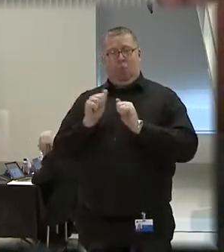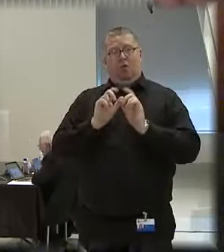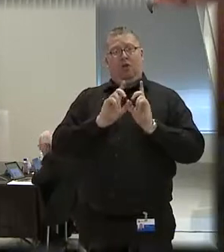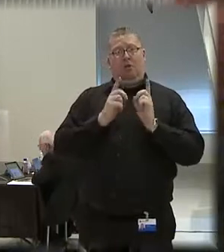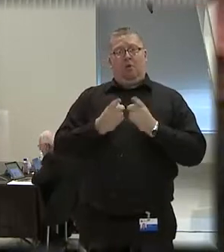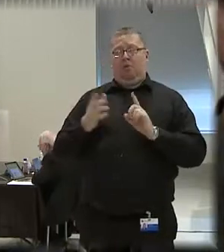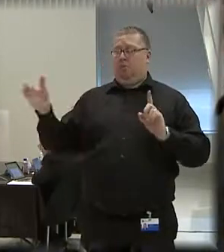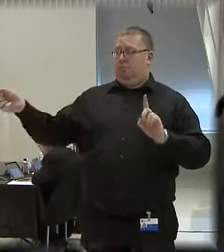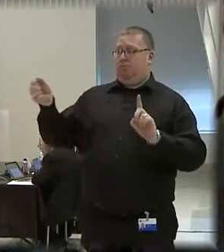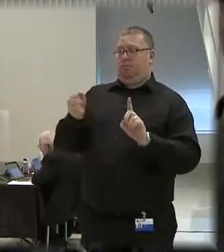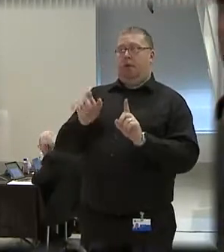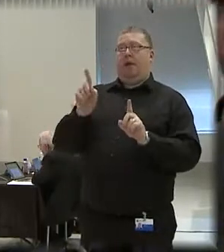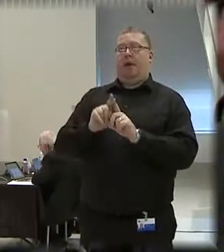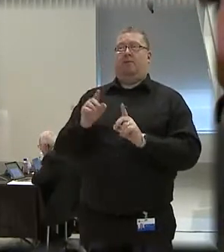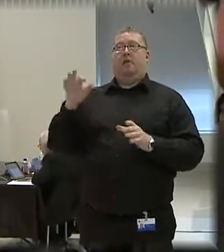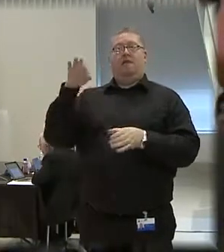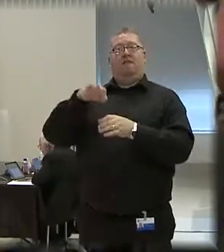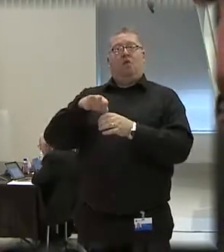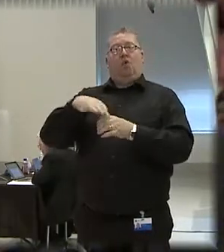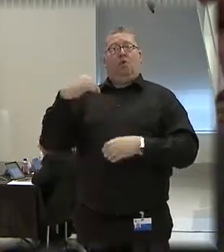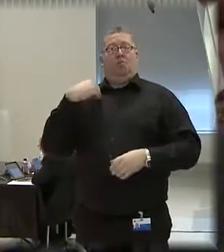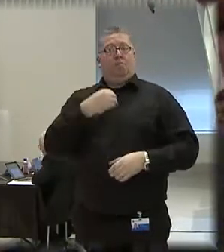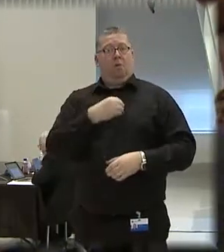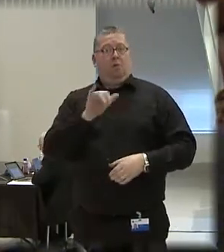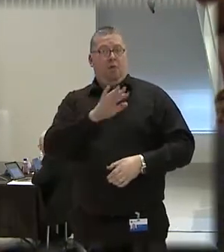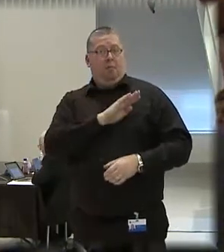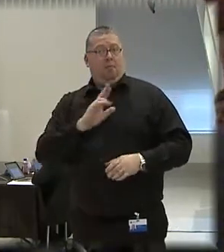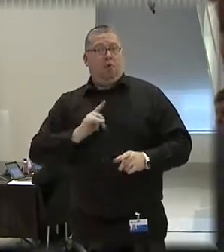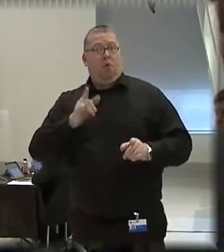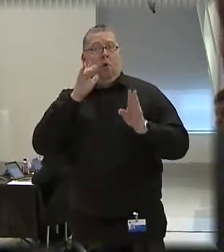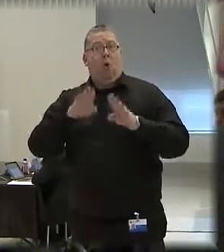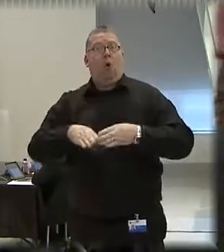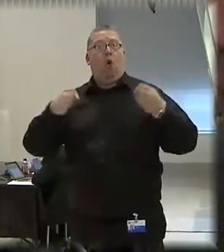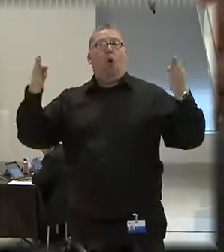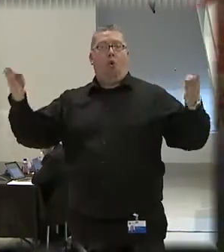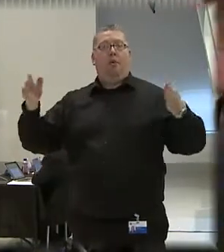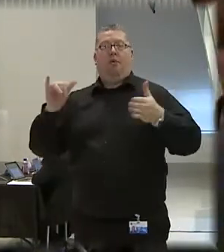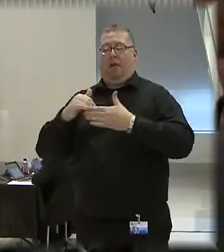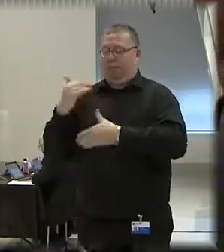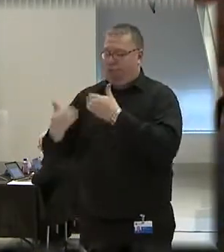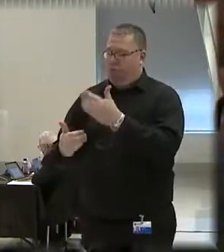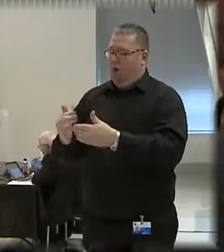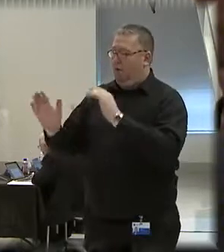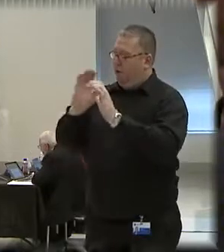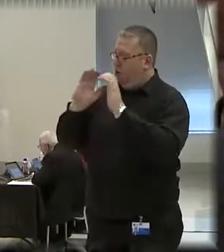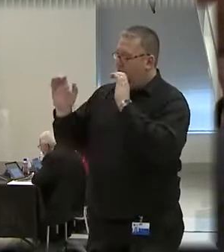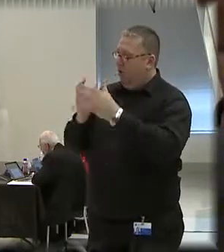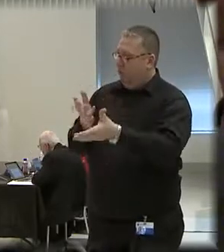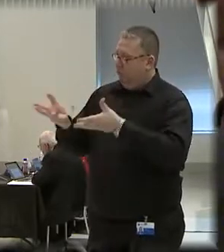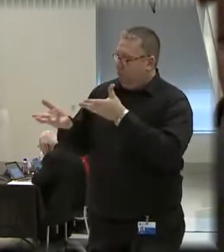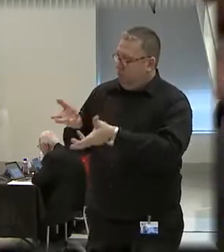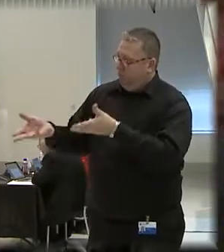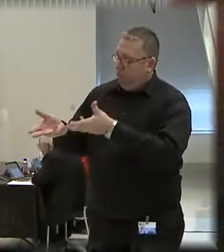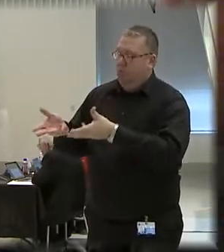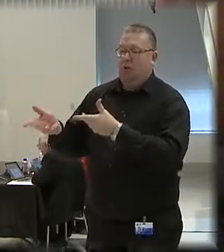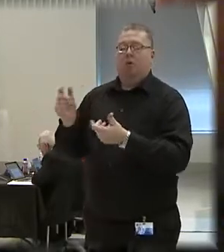Having them as a voting member of the board certainly opens that process up to